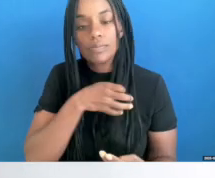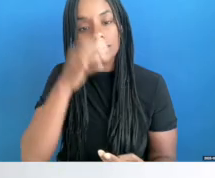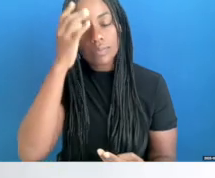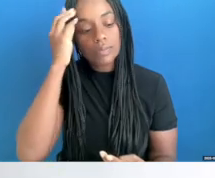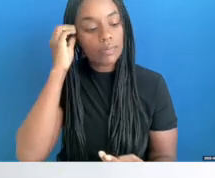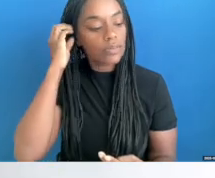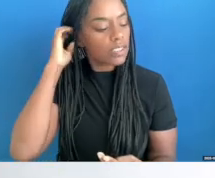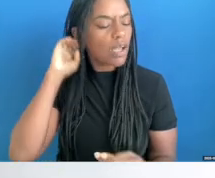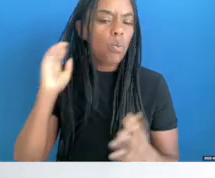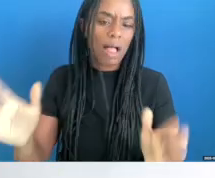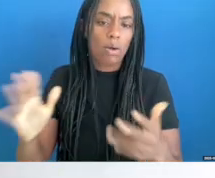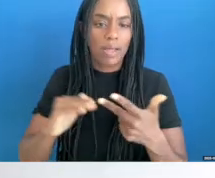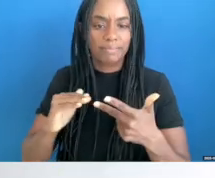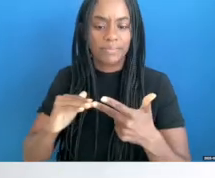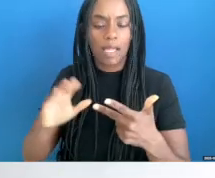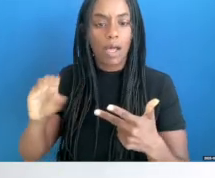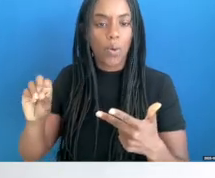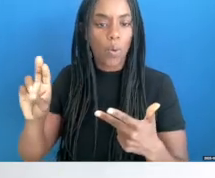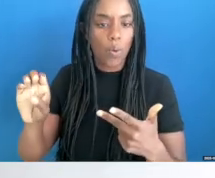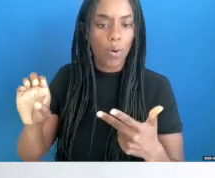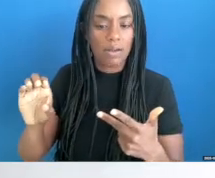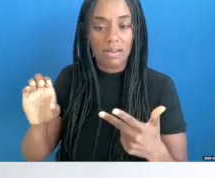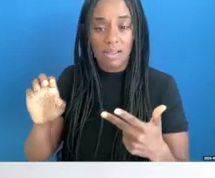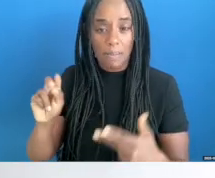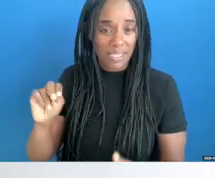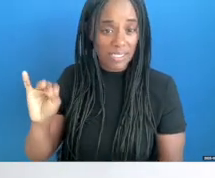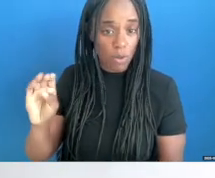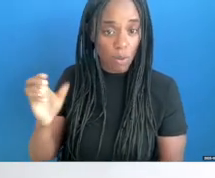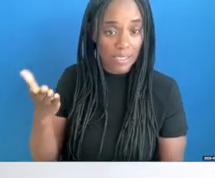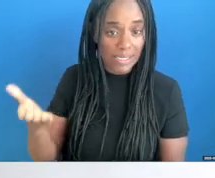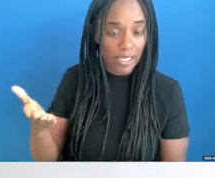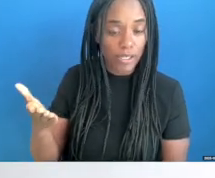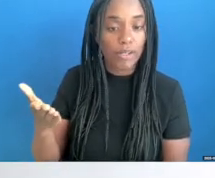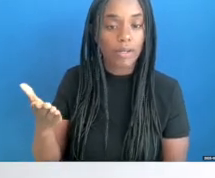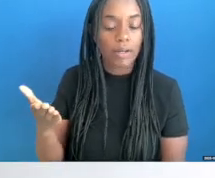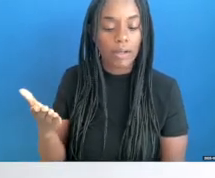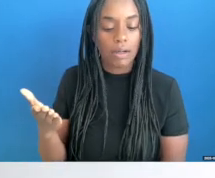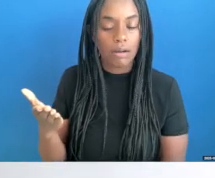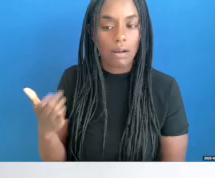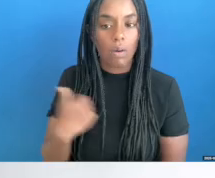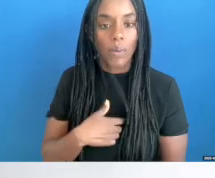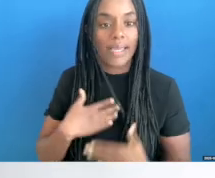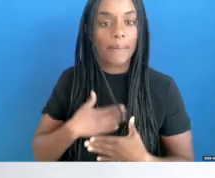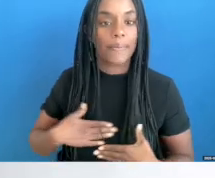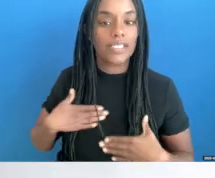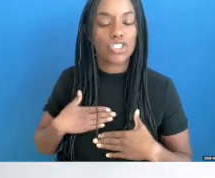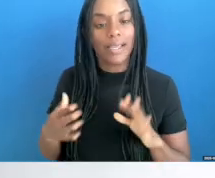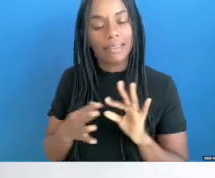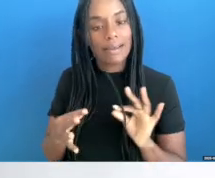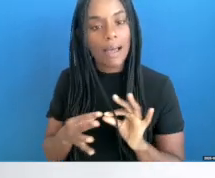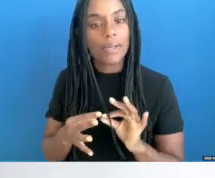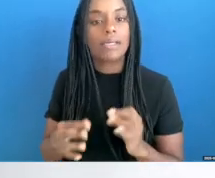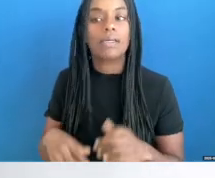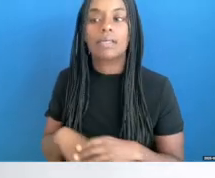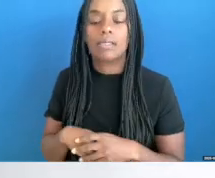I'll go to question three on core. So since Nicole is on, I think we appreciate that comment. We